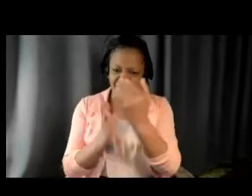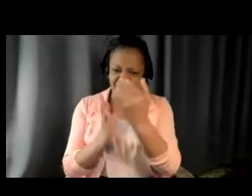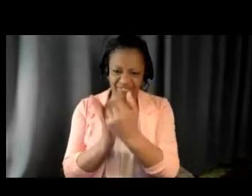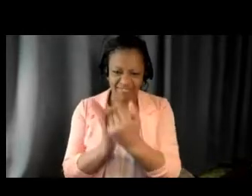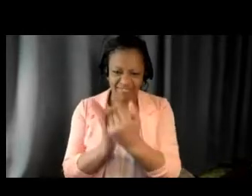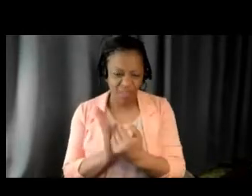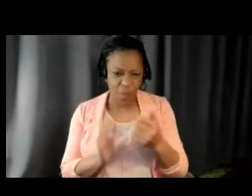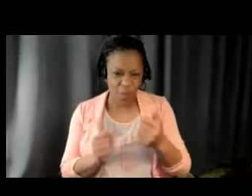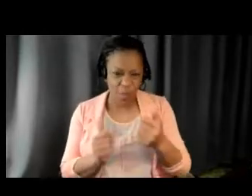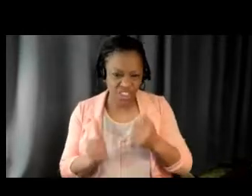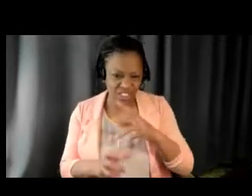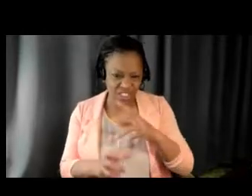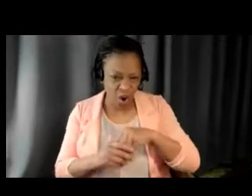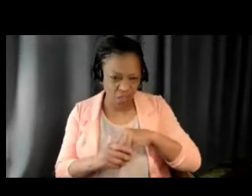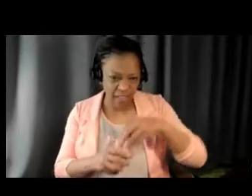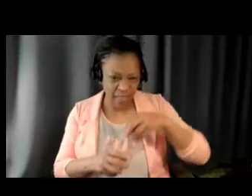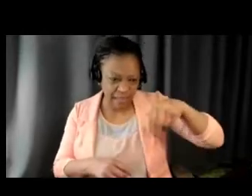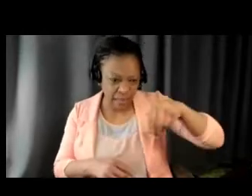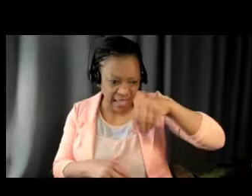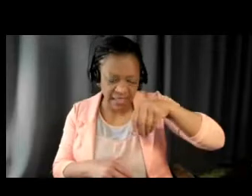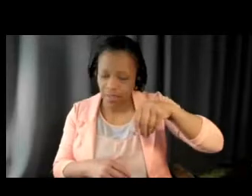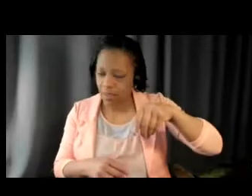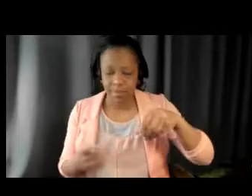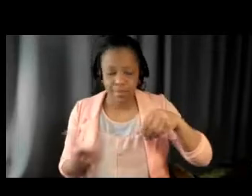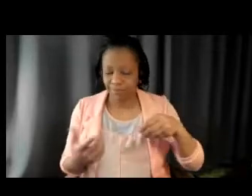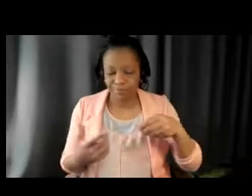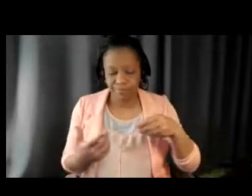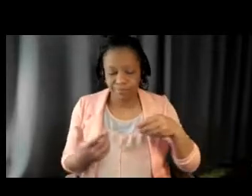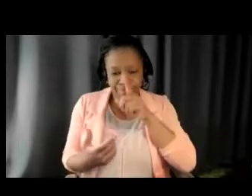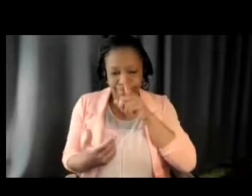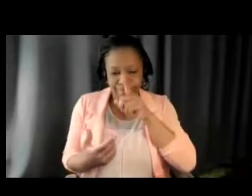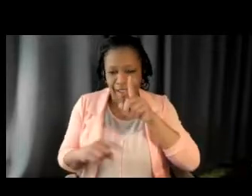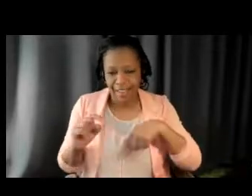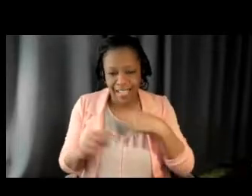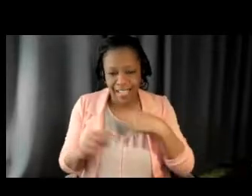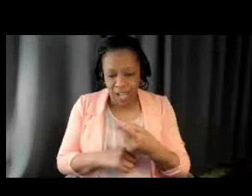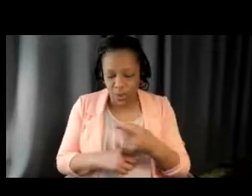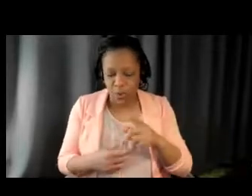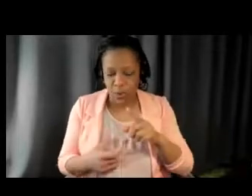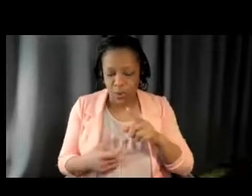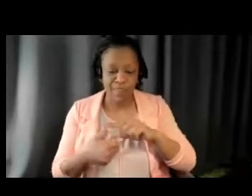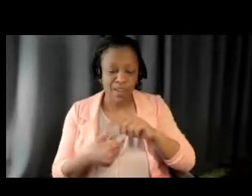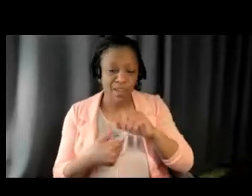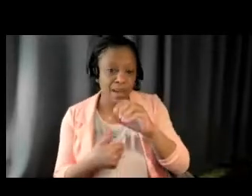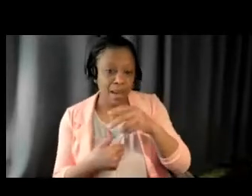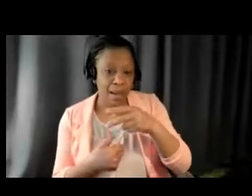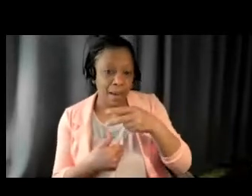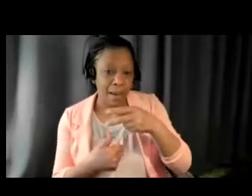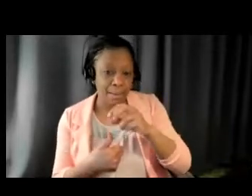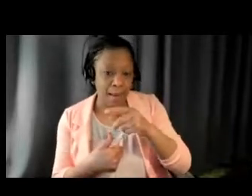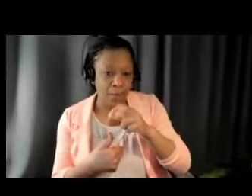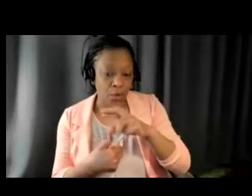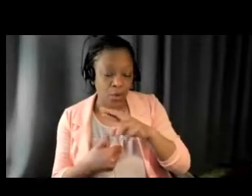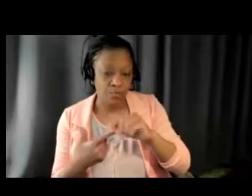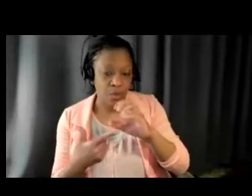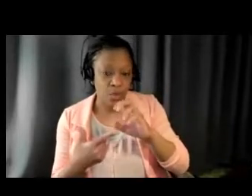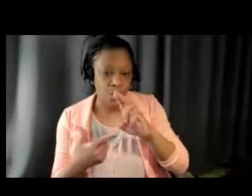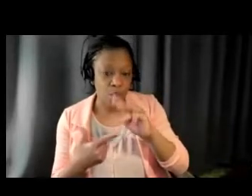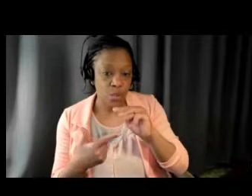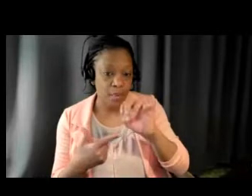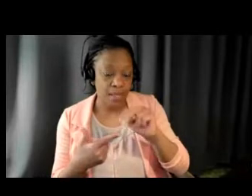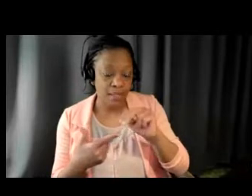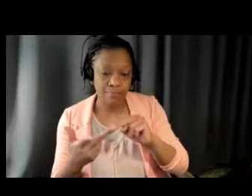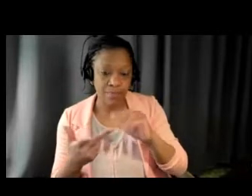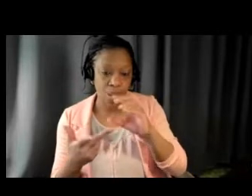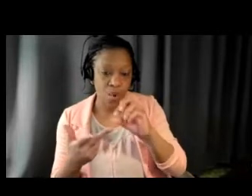But the basics, it will have some cumin, some coriander, some pepper, a little bit of cinnamon to kind of give